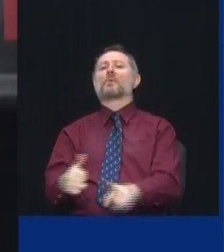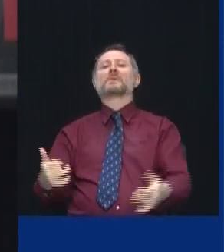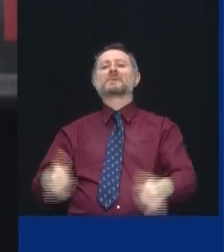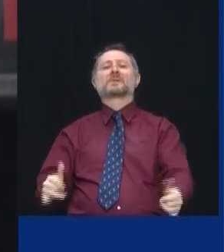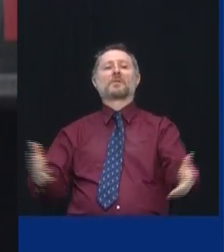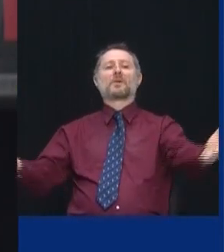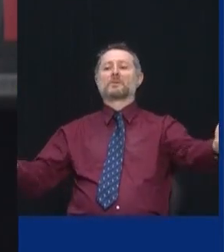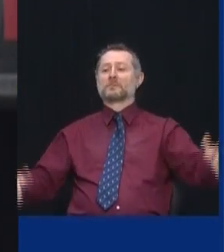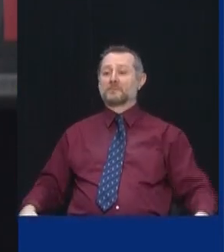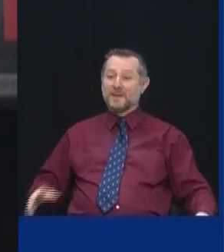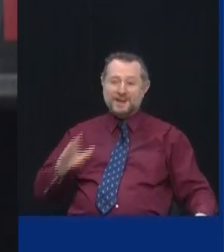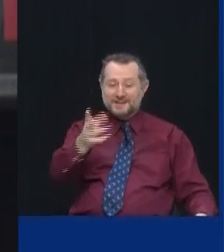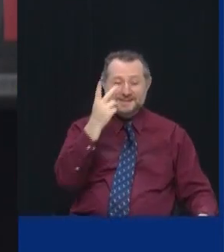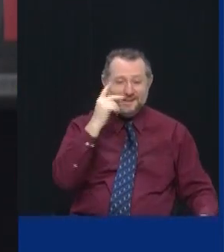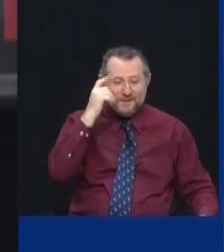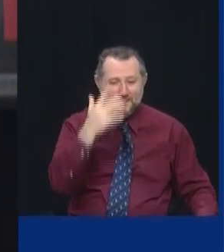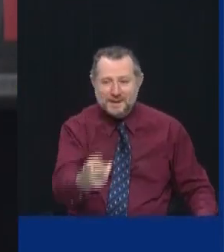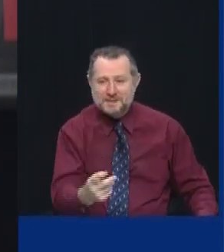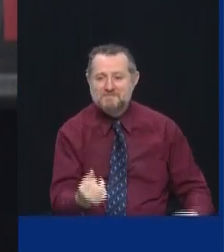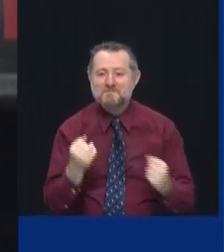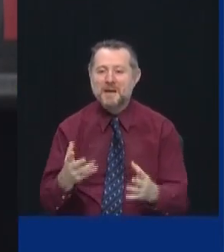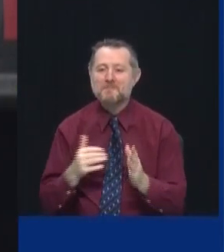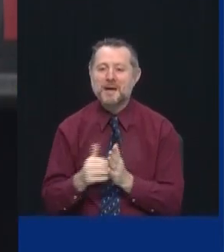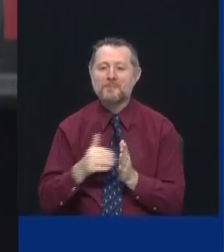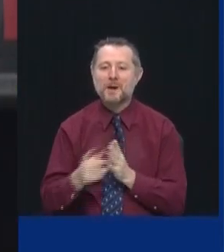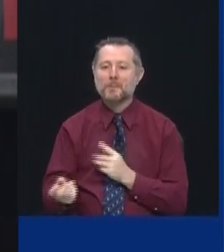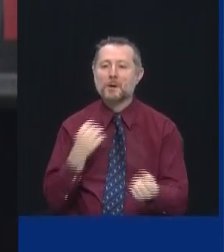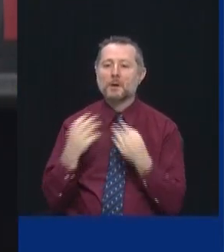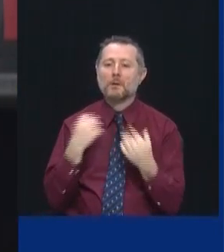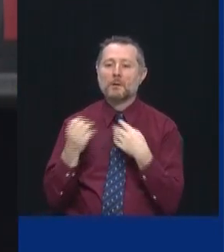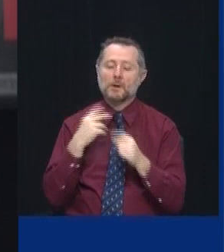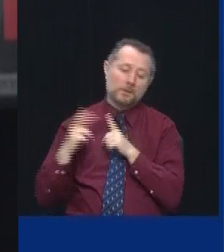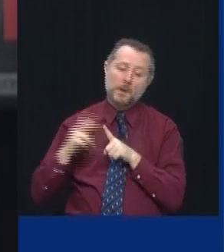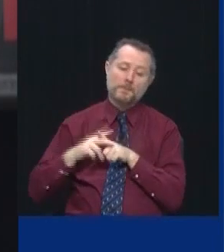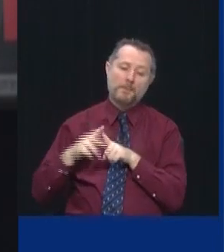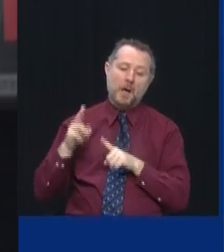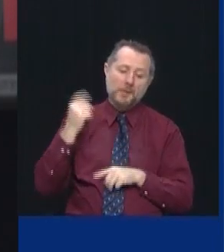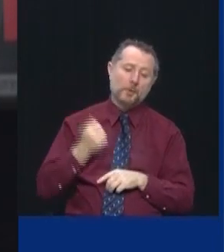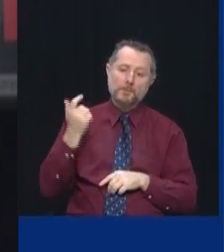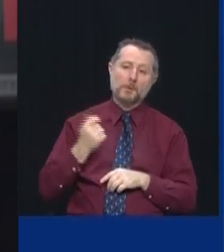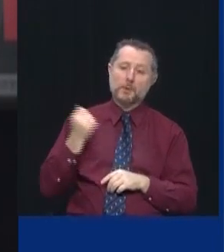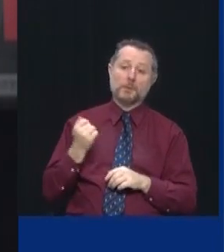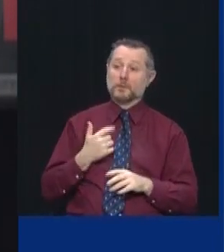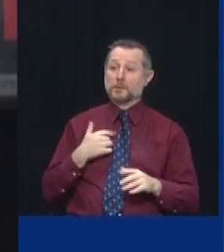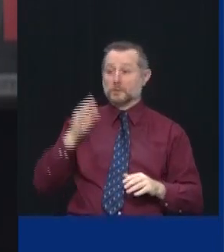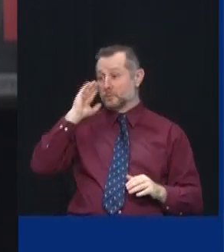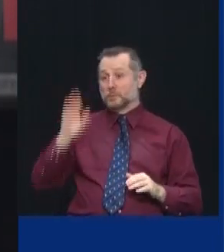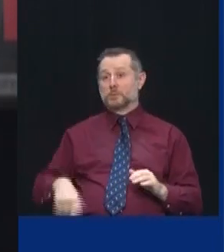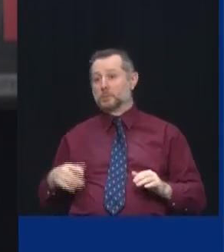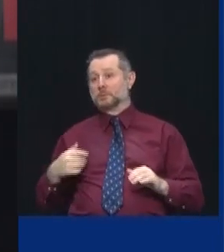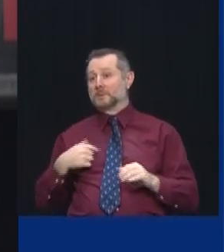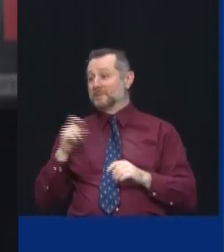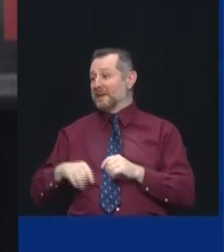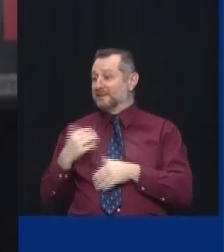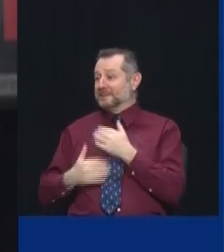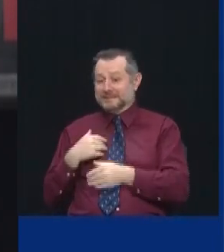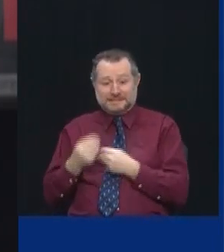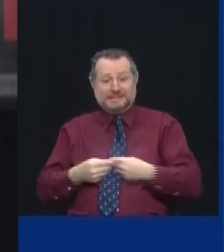did millions of claims, and we did need to do them quickly. And if you were going to do